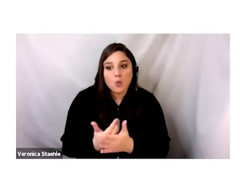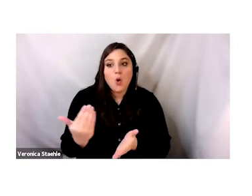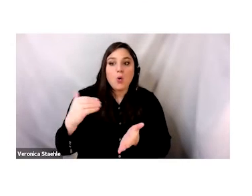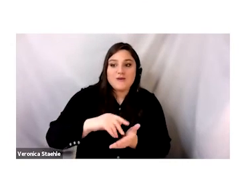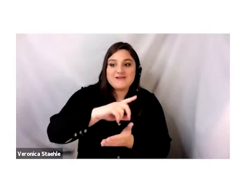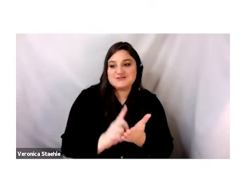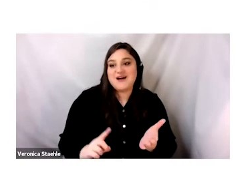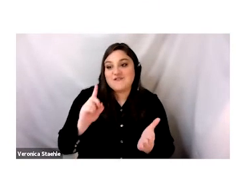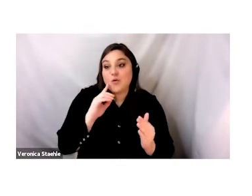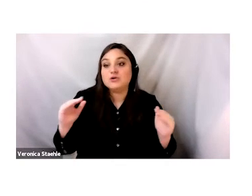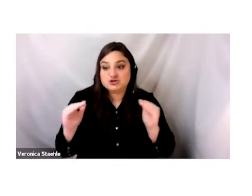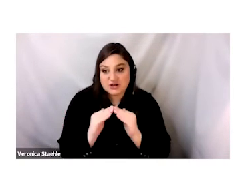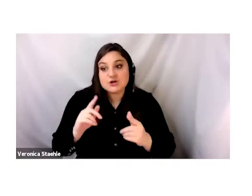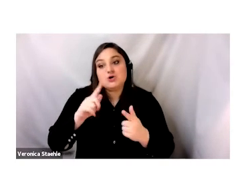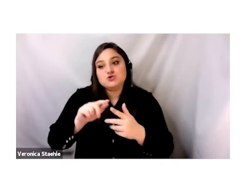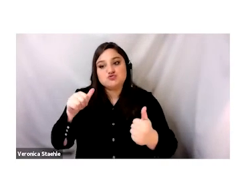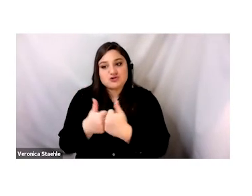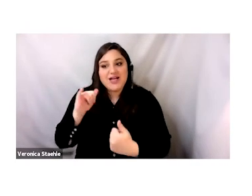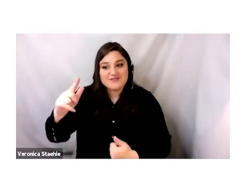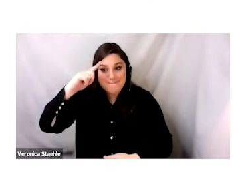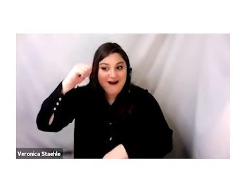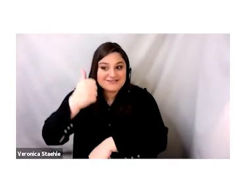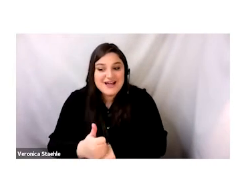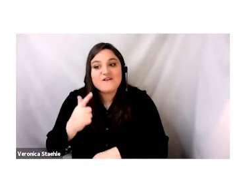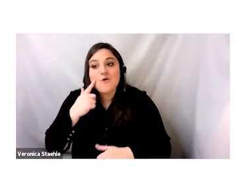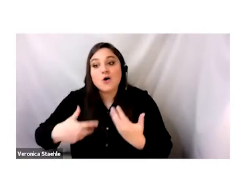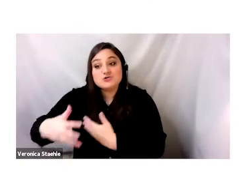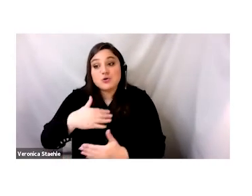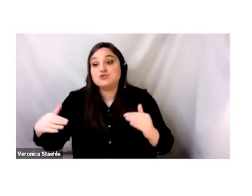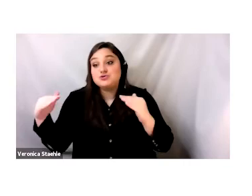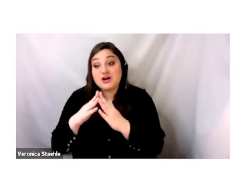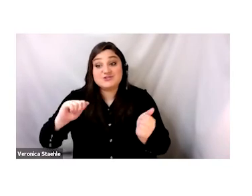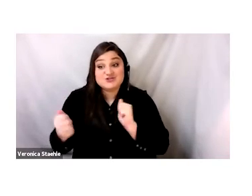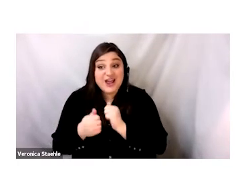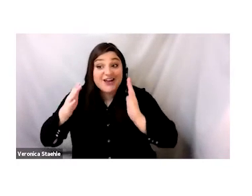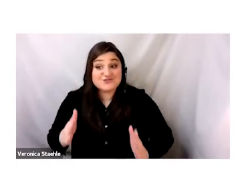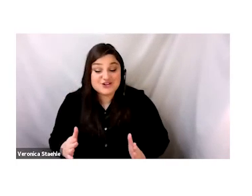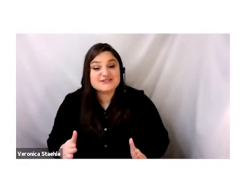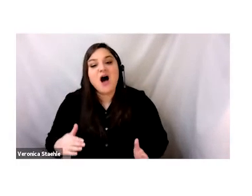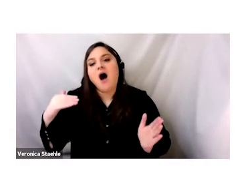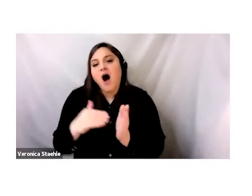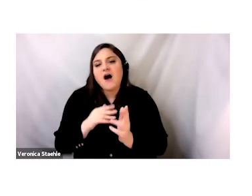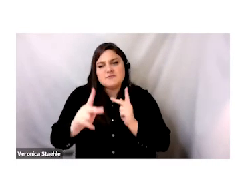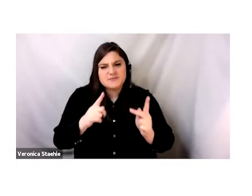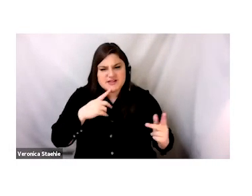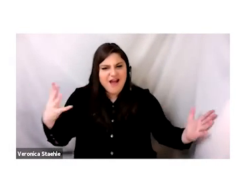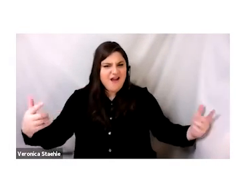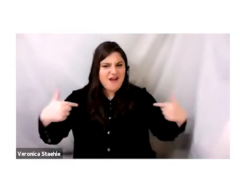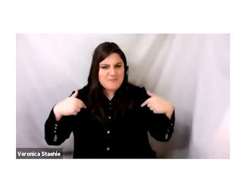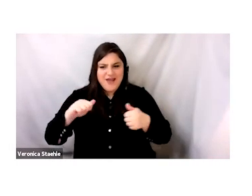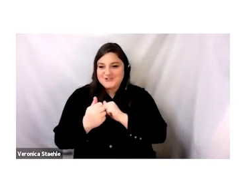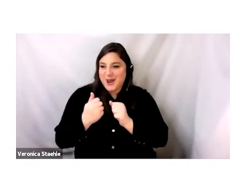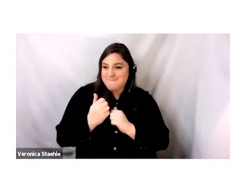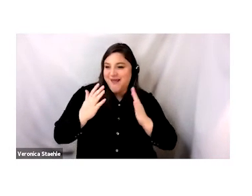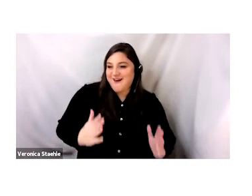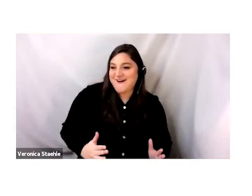the mindset that people should just be social change makers, because I'm gonna be honest, it's very easy to say that you're a change maker. Did I